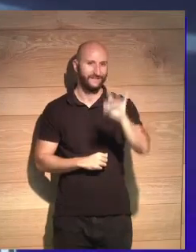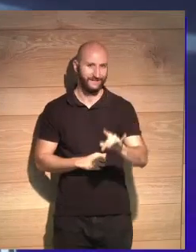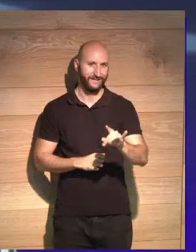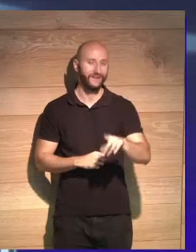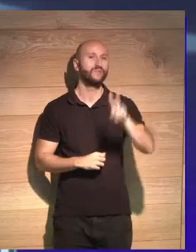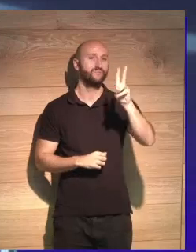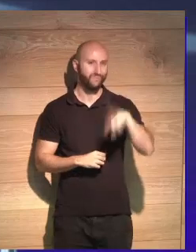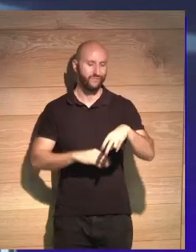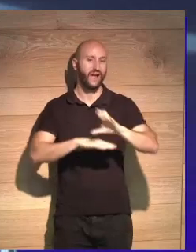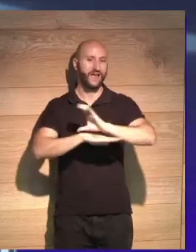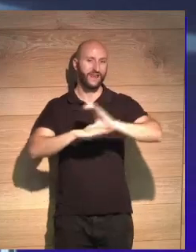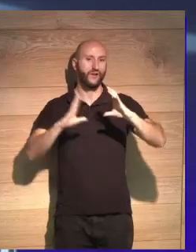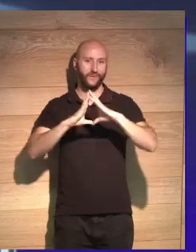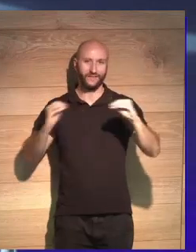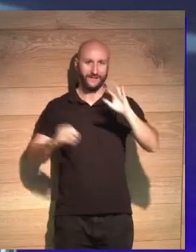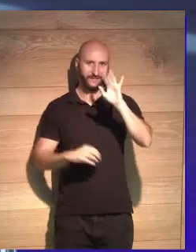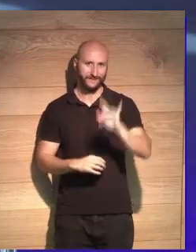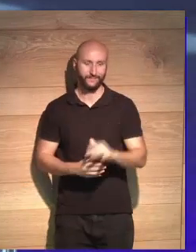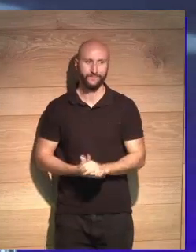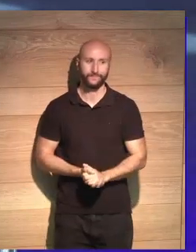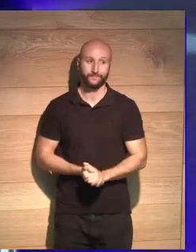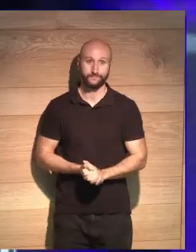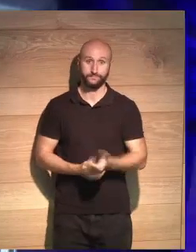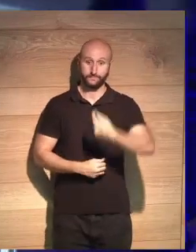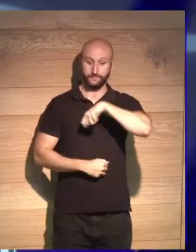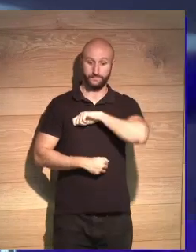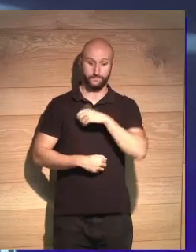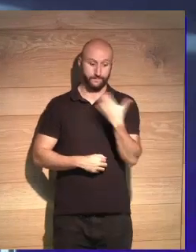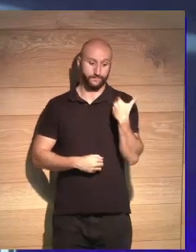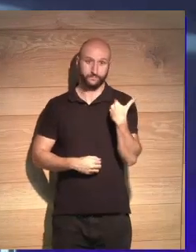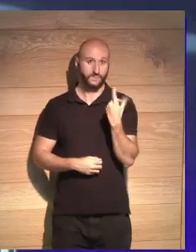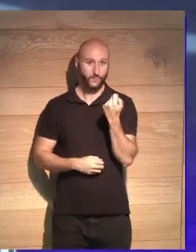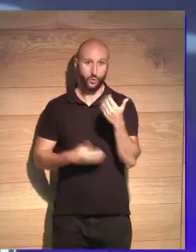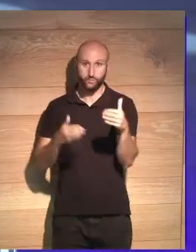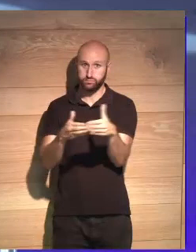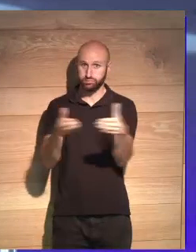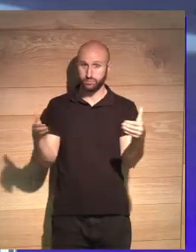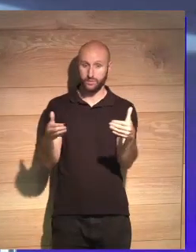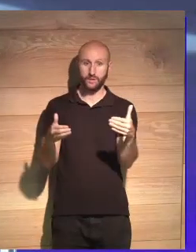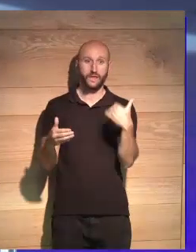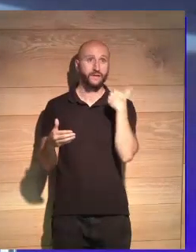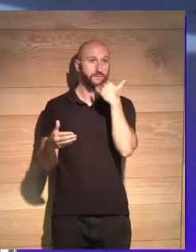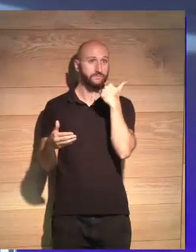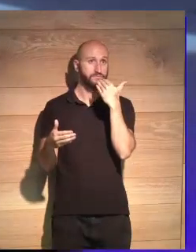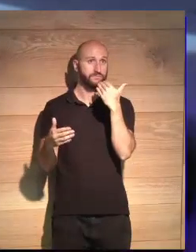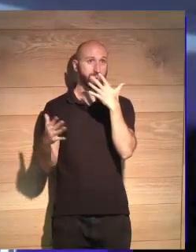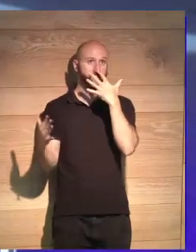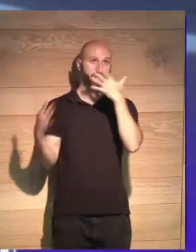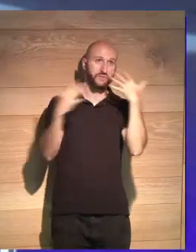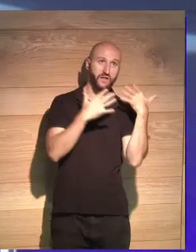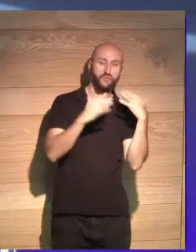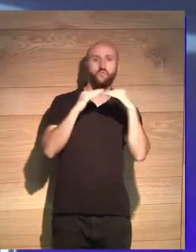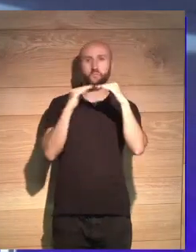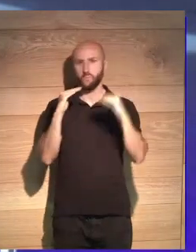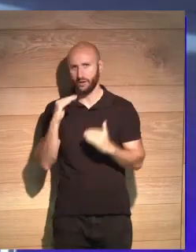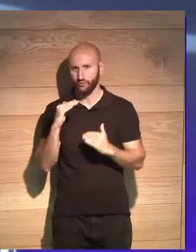degree a university degree? Yes, they are indeed. They are here in our country since not